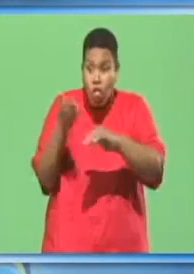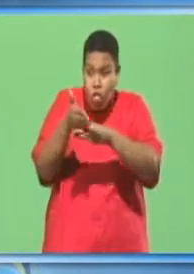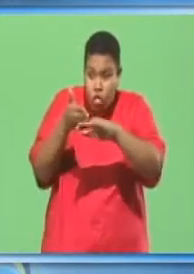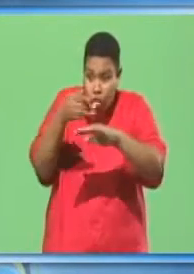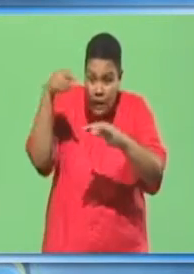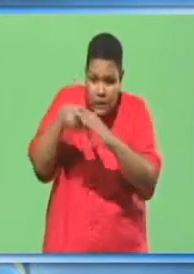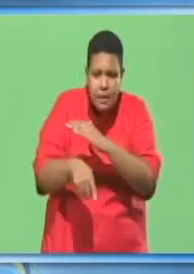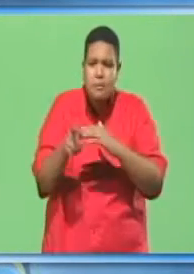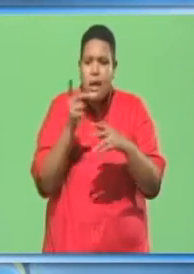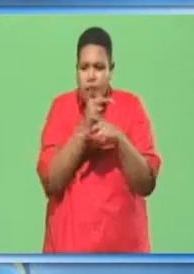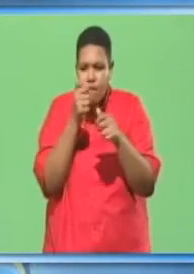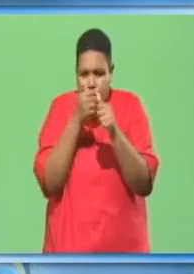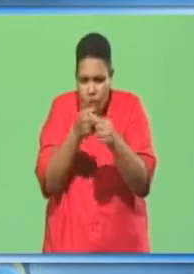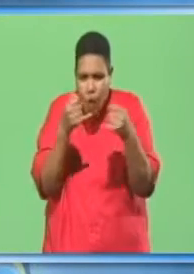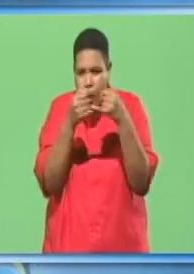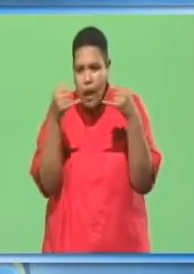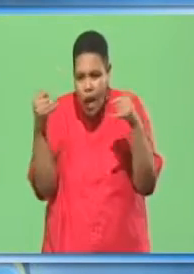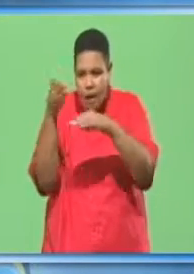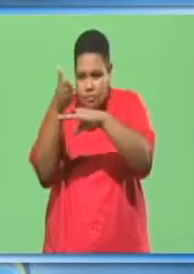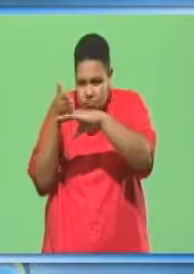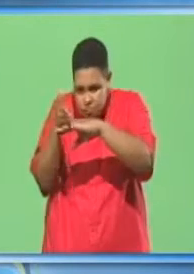lines.